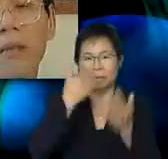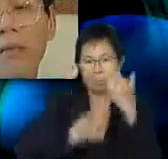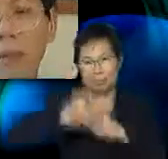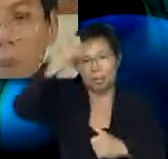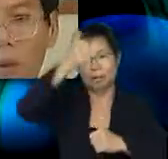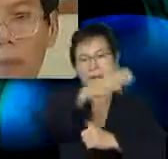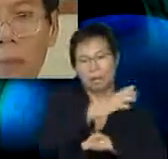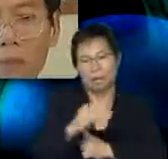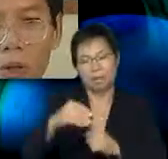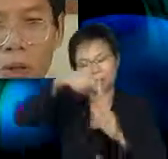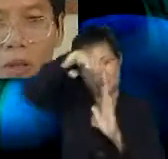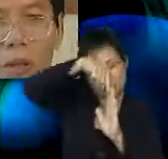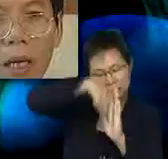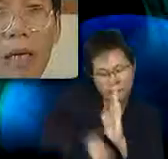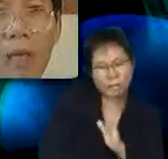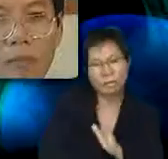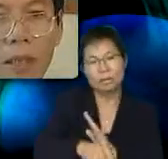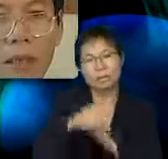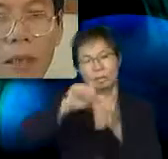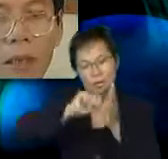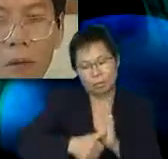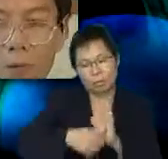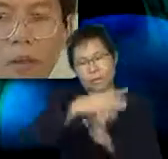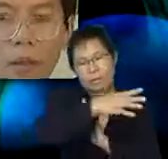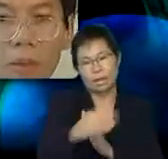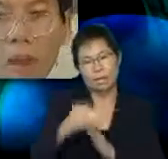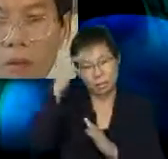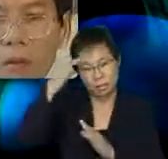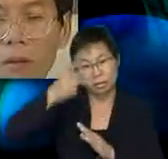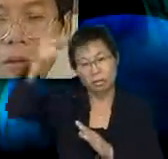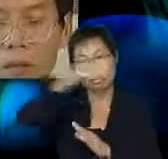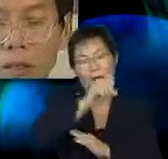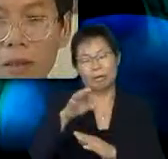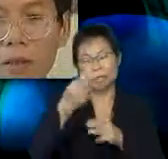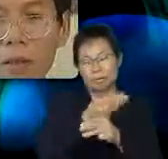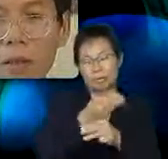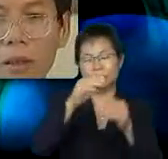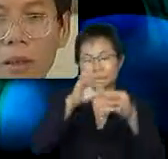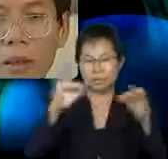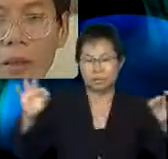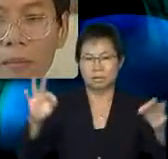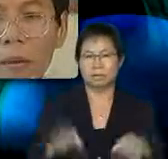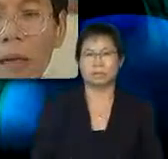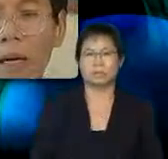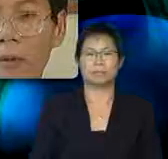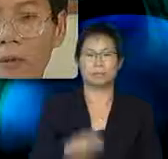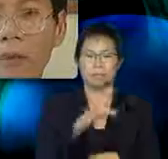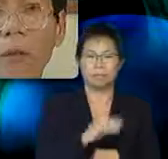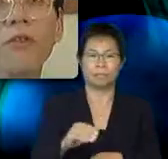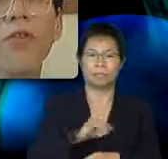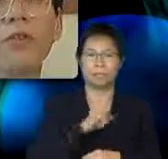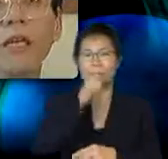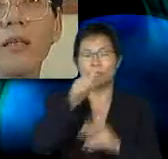and a deeper impression and a concept of the mathematical sentence. And I'm